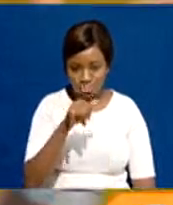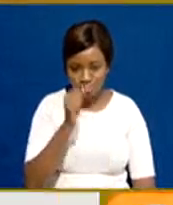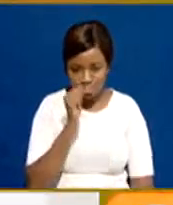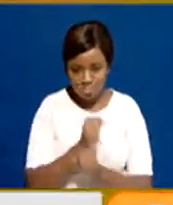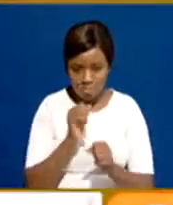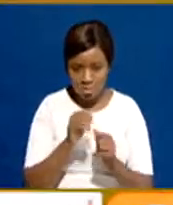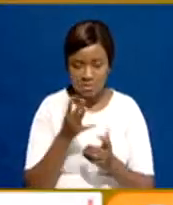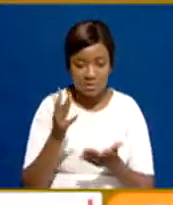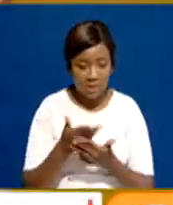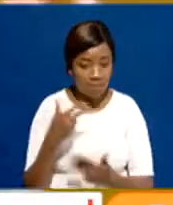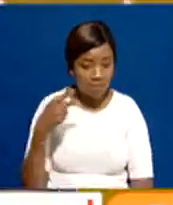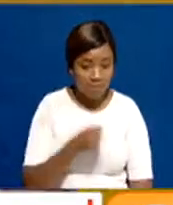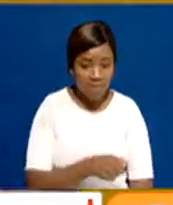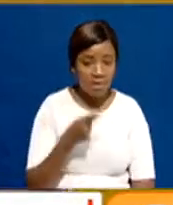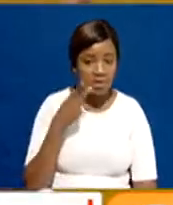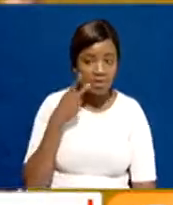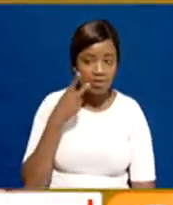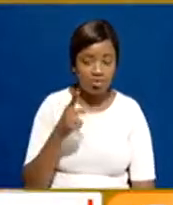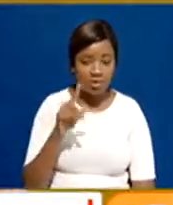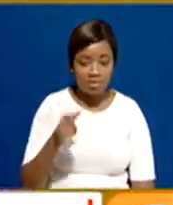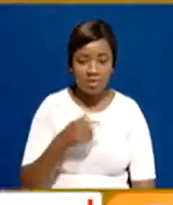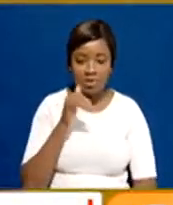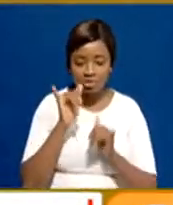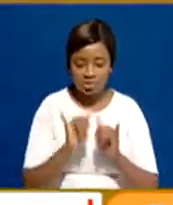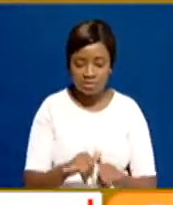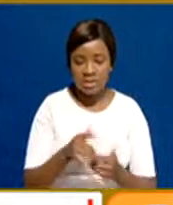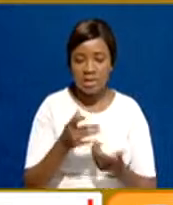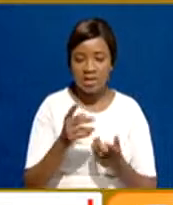paying 200,000 to be in Qatar for over 2 years.